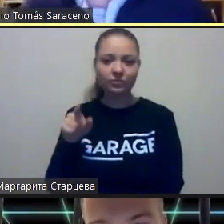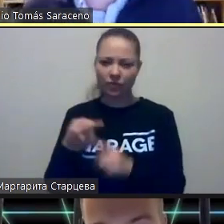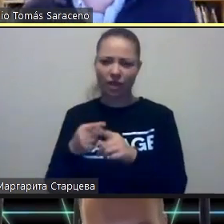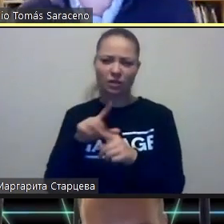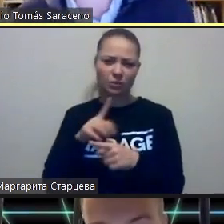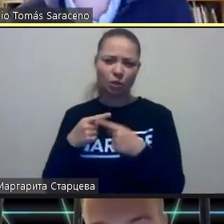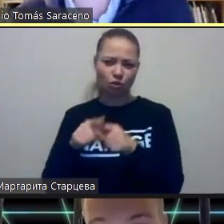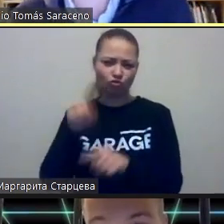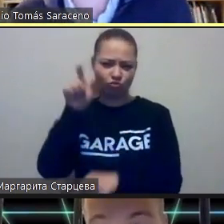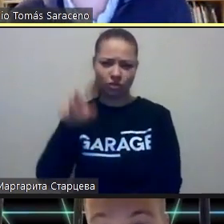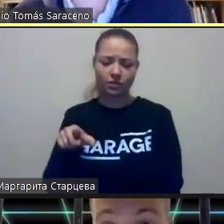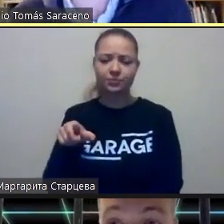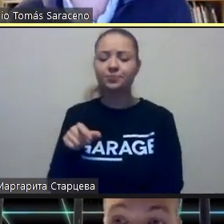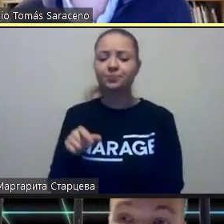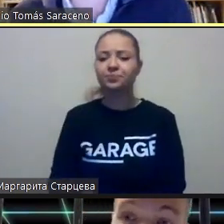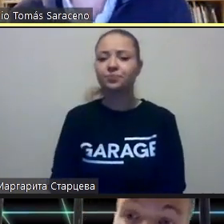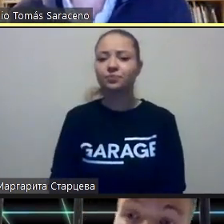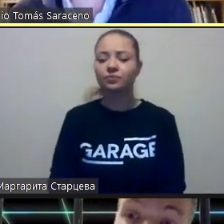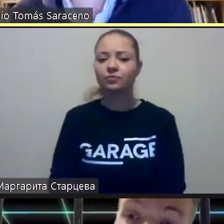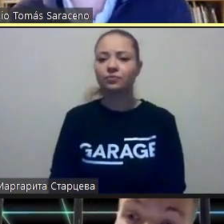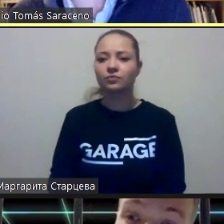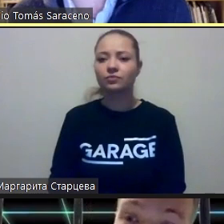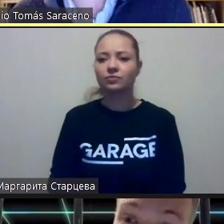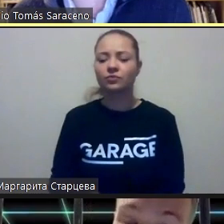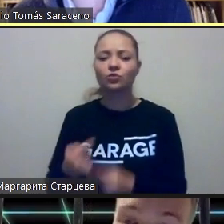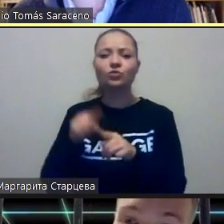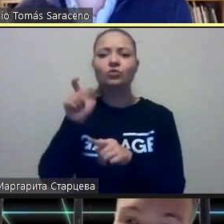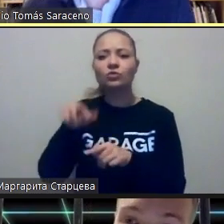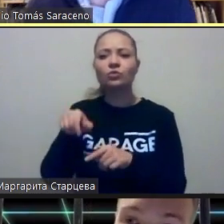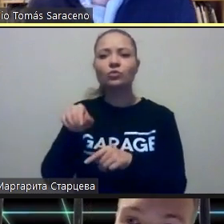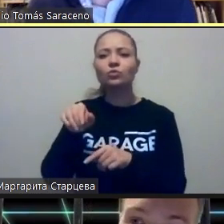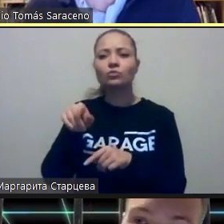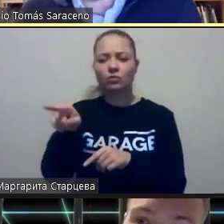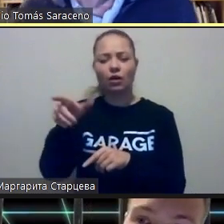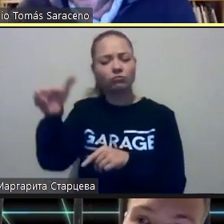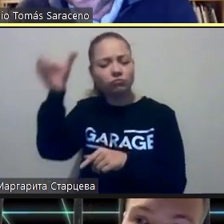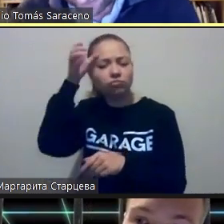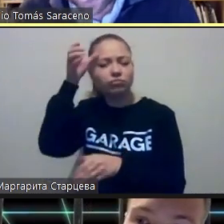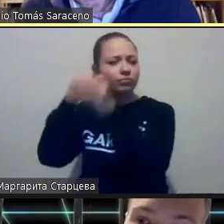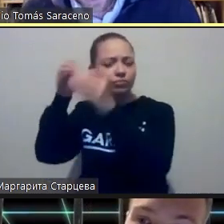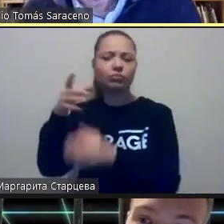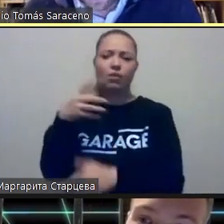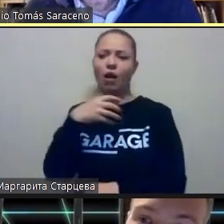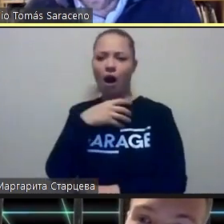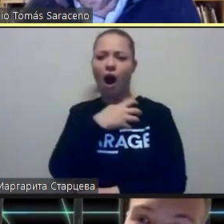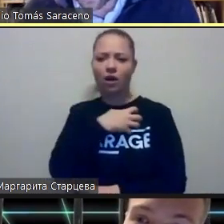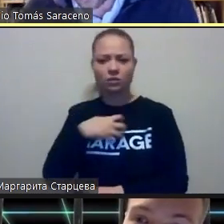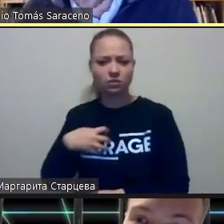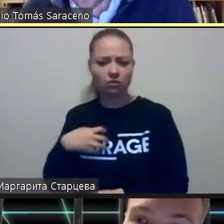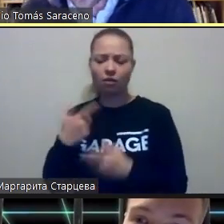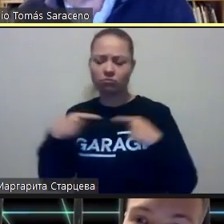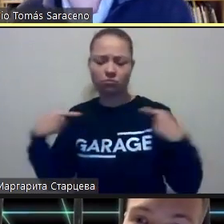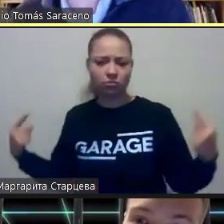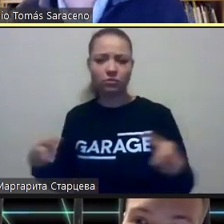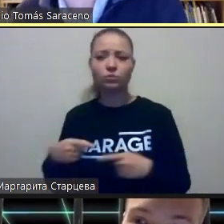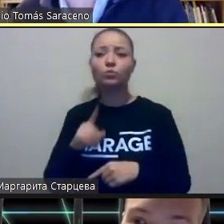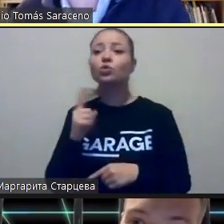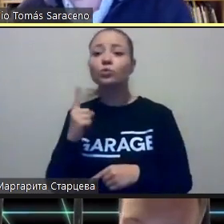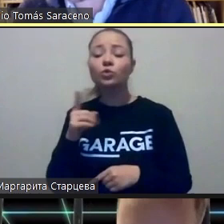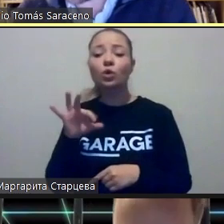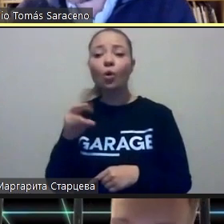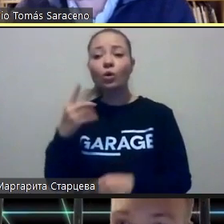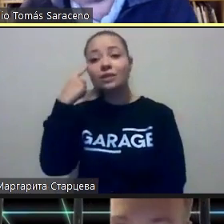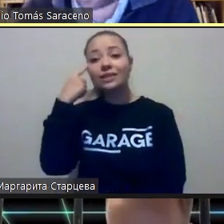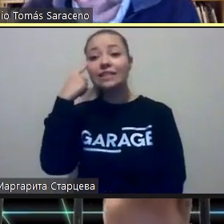a lot of degrees and honors, because he invented something which was a